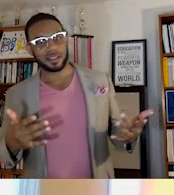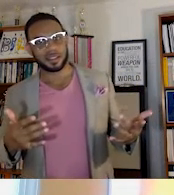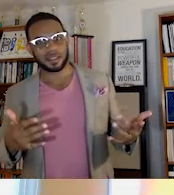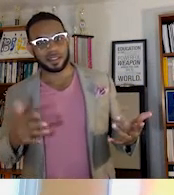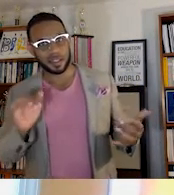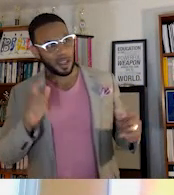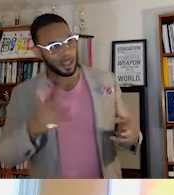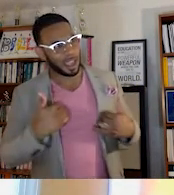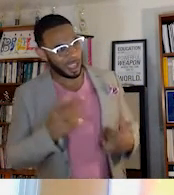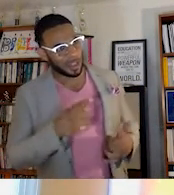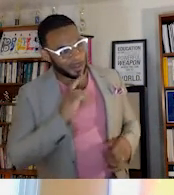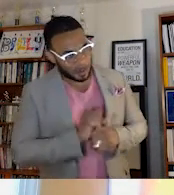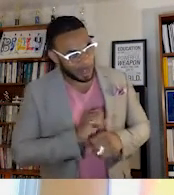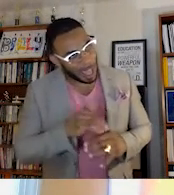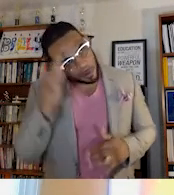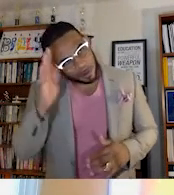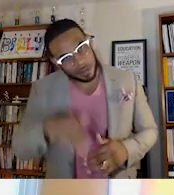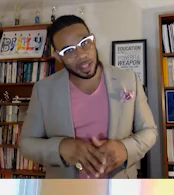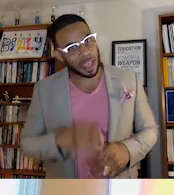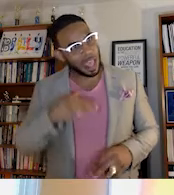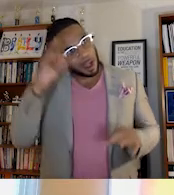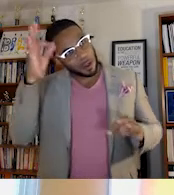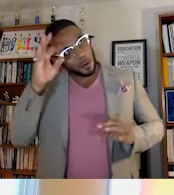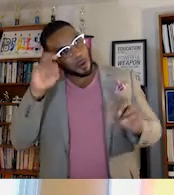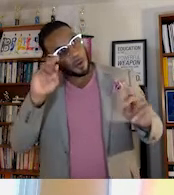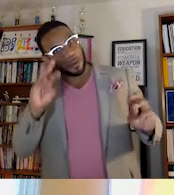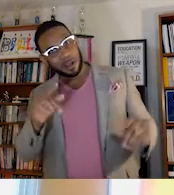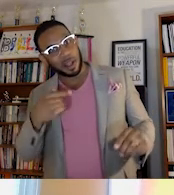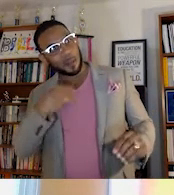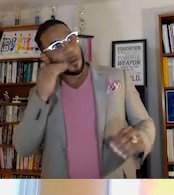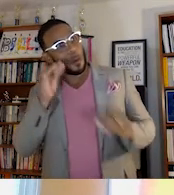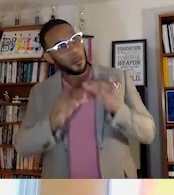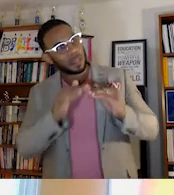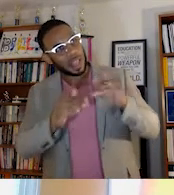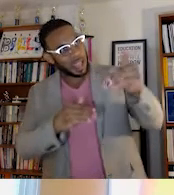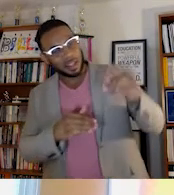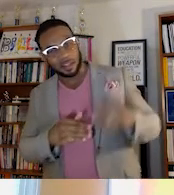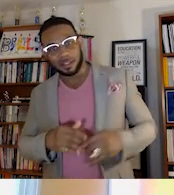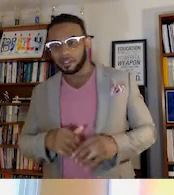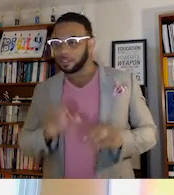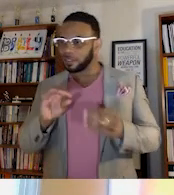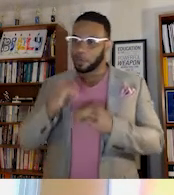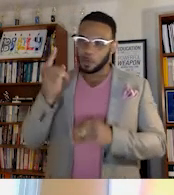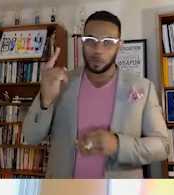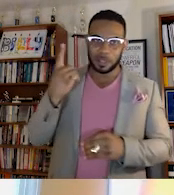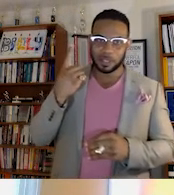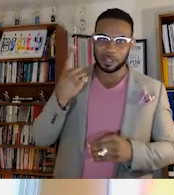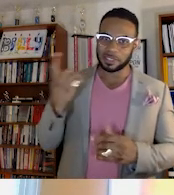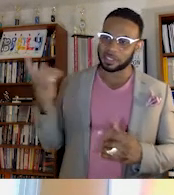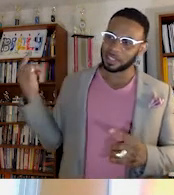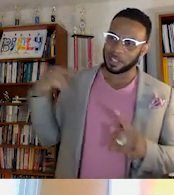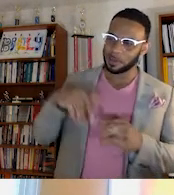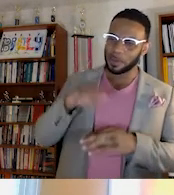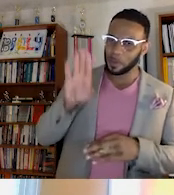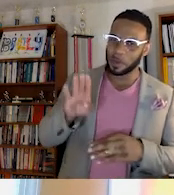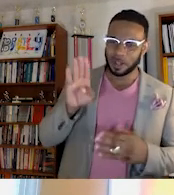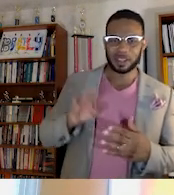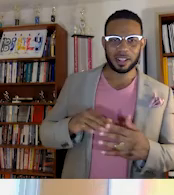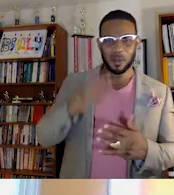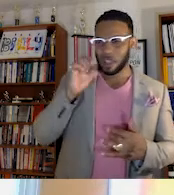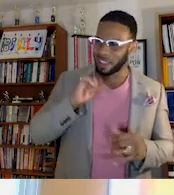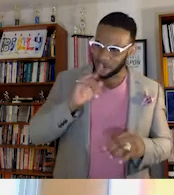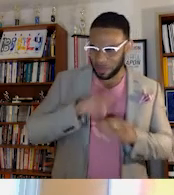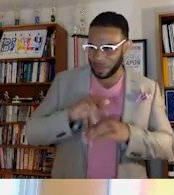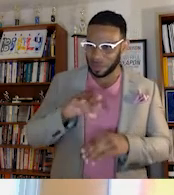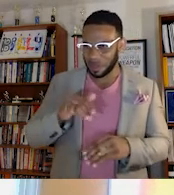Brooklyn, hometown. I didn't know that. I had no clue. It's my hometown. All right. Number one, just come all the way into Brooklyn. Number one, why you got to